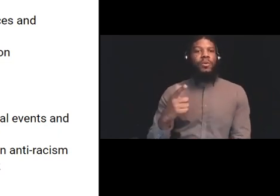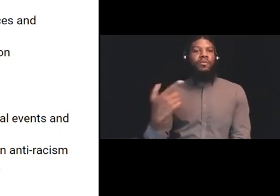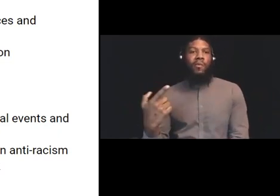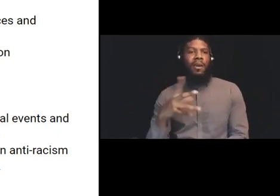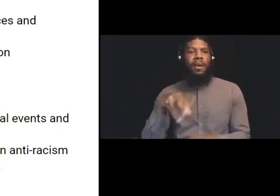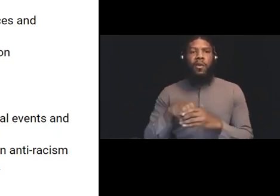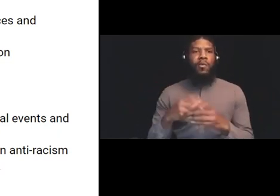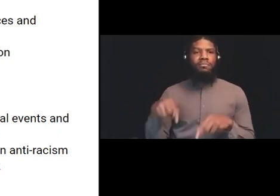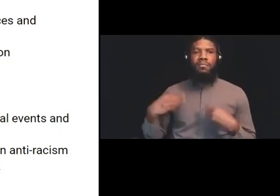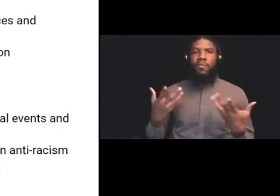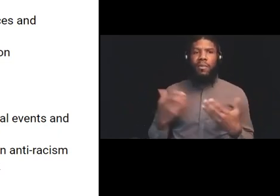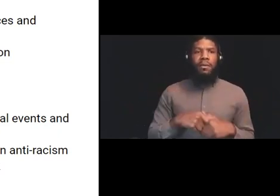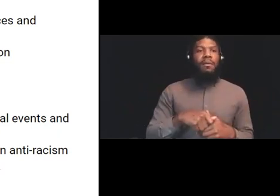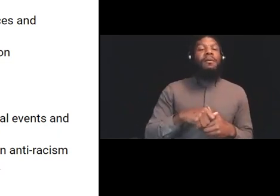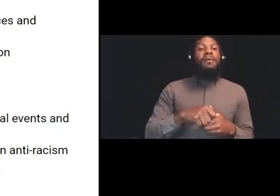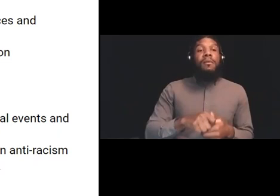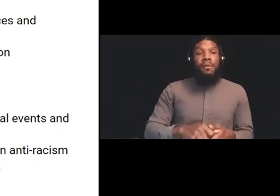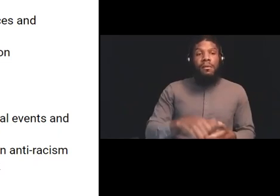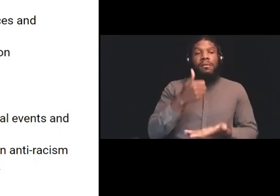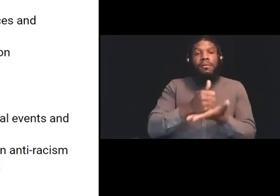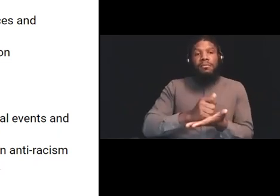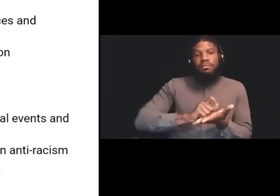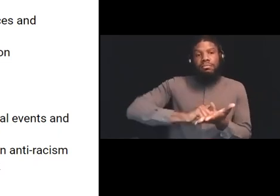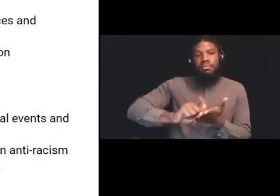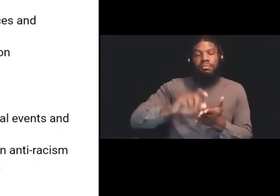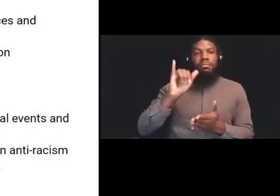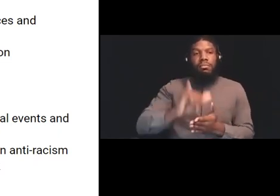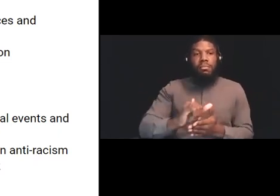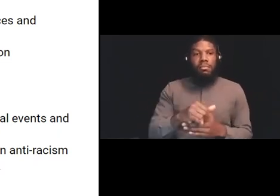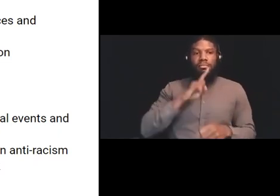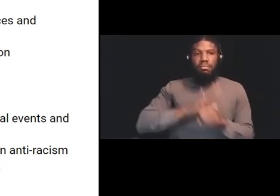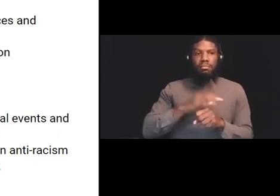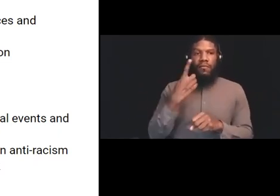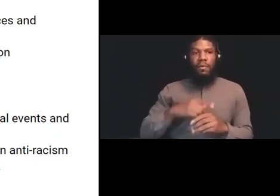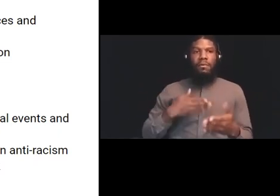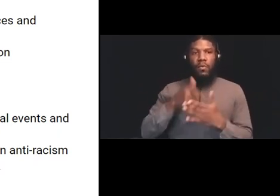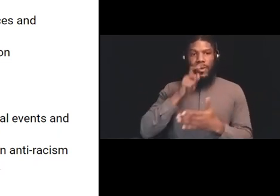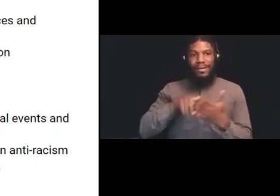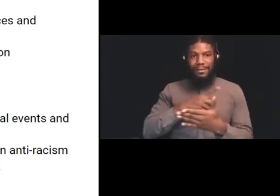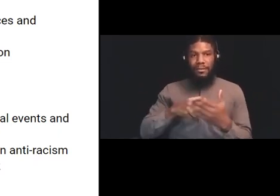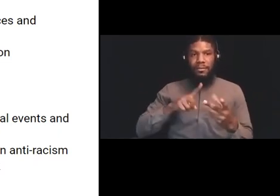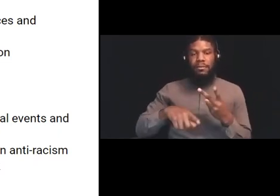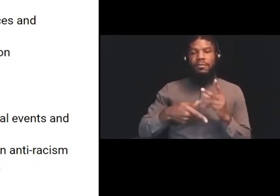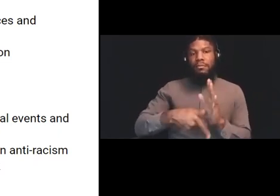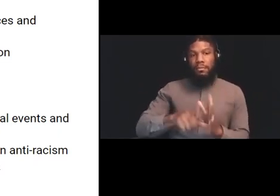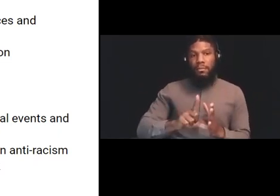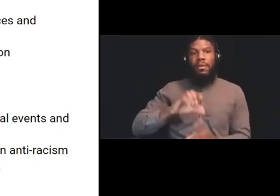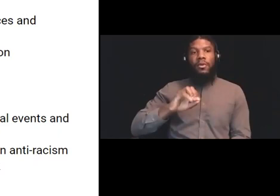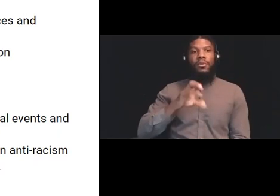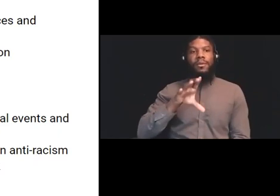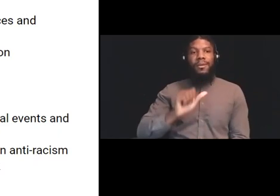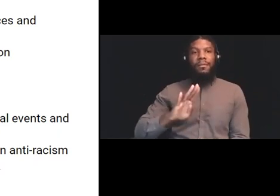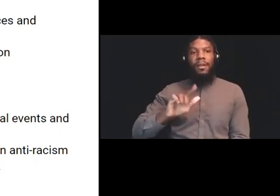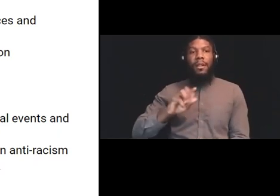included helping draft the OWCA's commitment to anti-racism, reviewing the OWCA's bylaws for